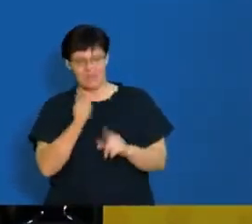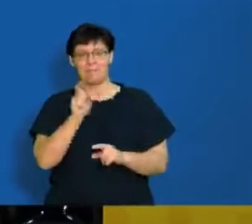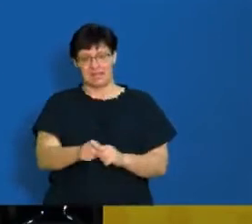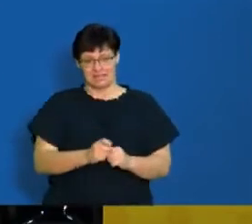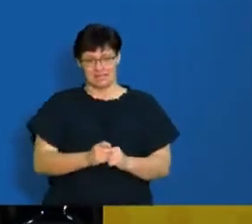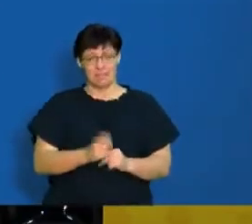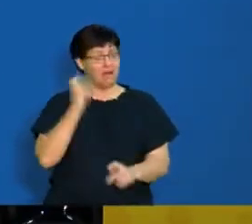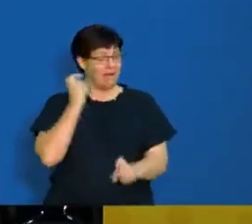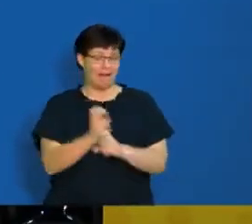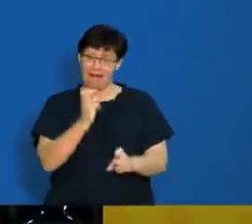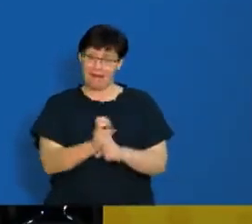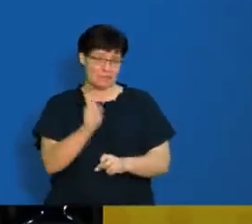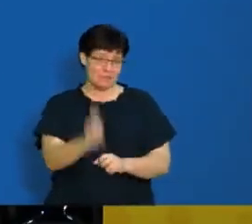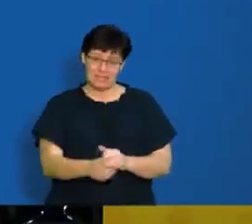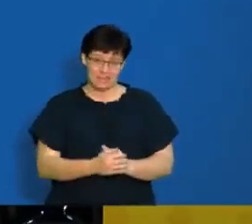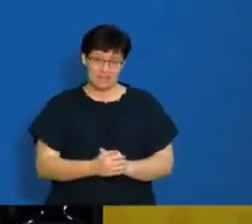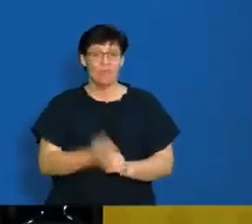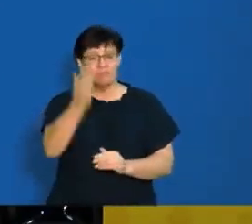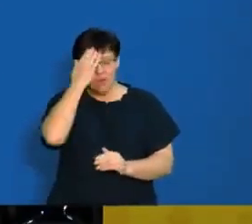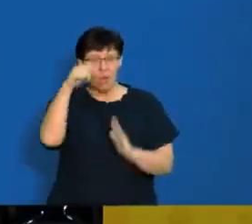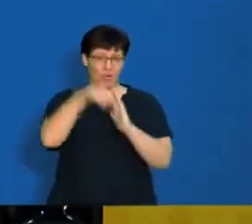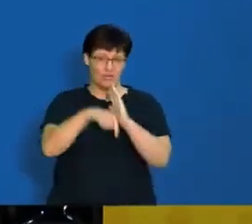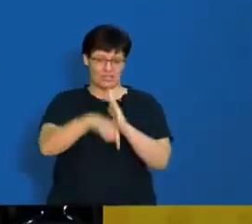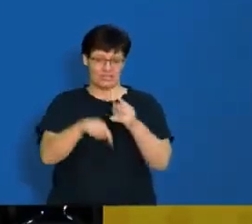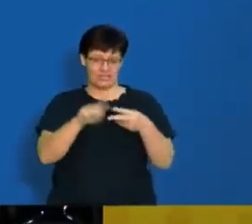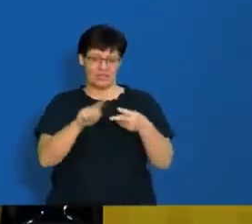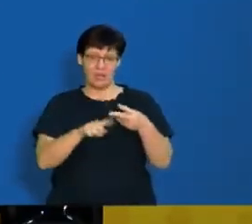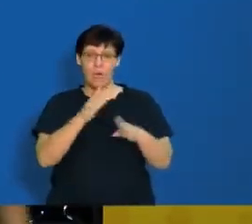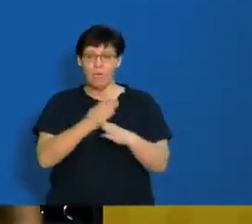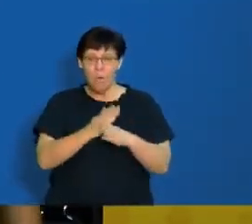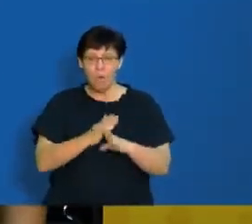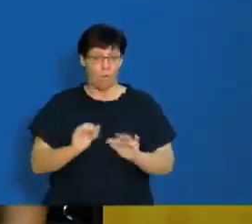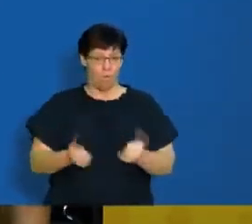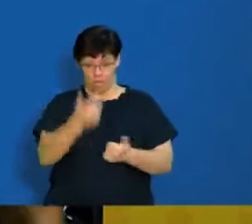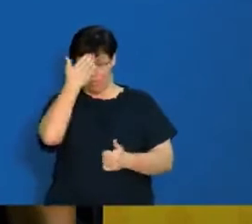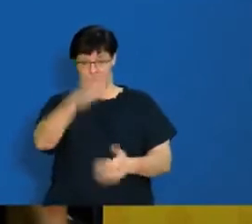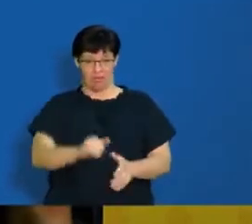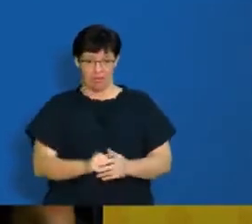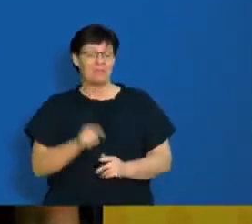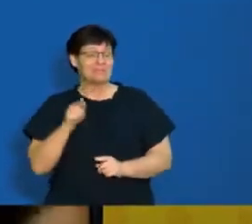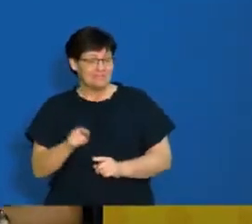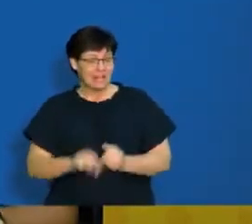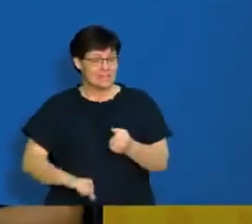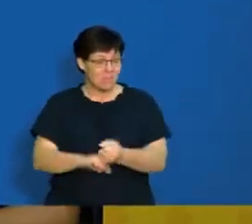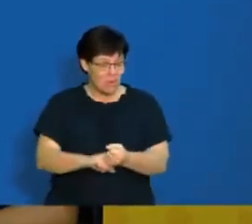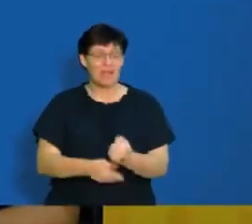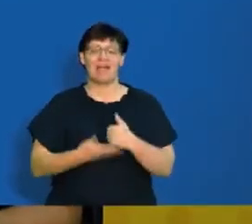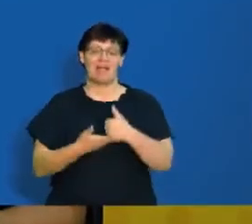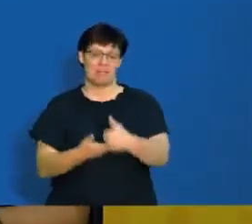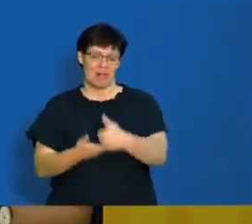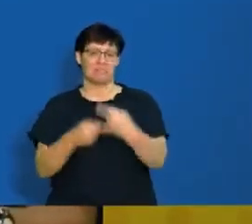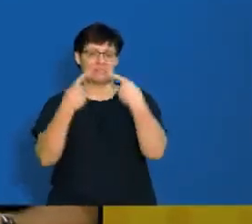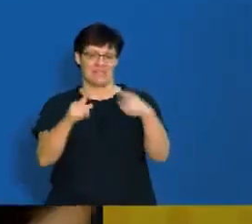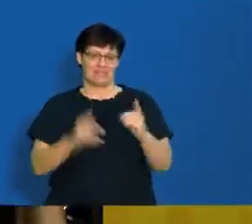to study very hard, know that content, know your work very well, but then these tips will also aid to that